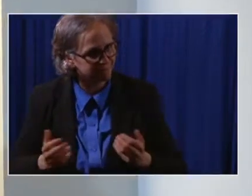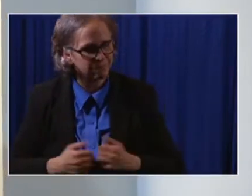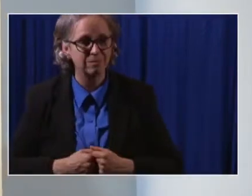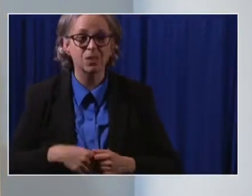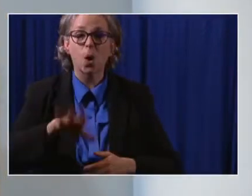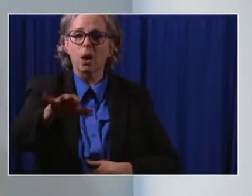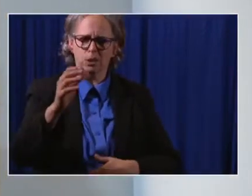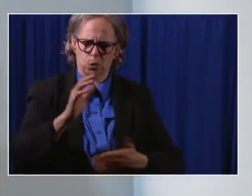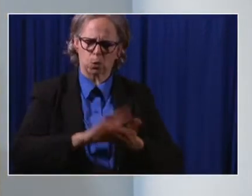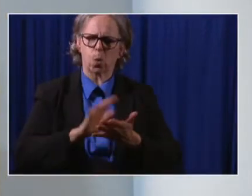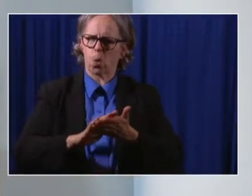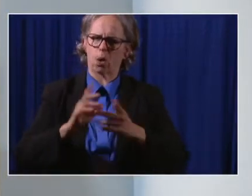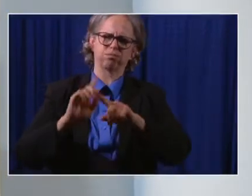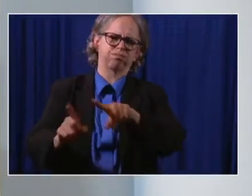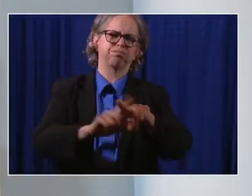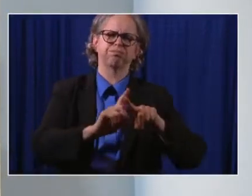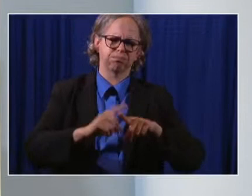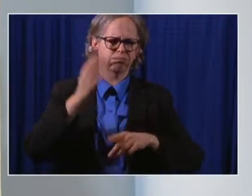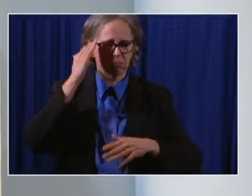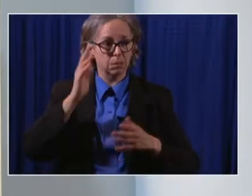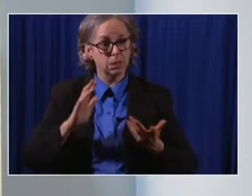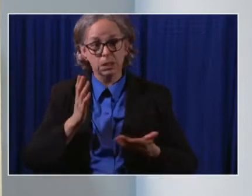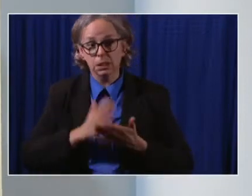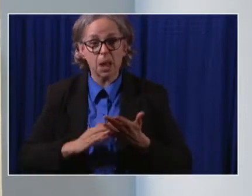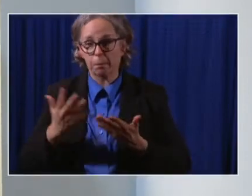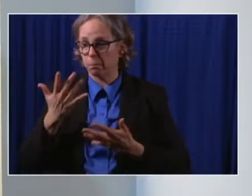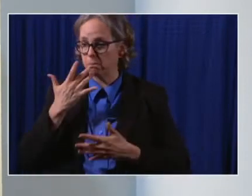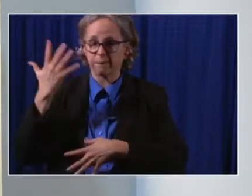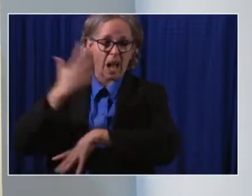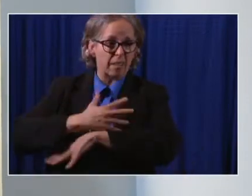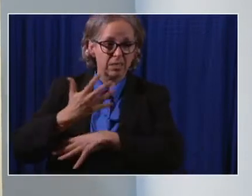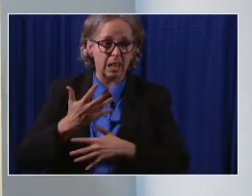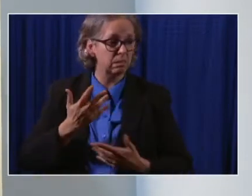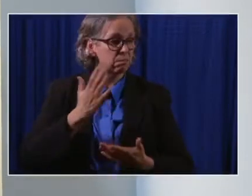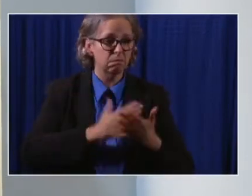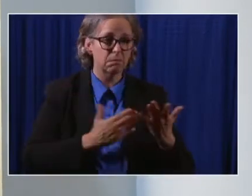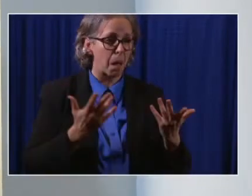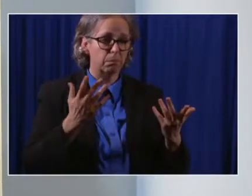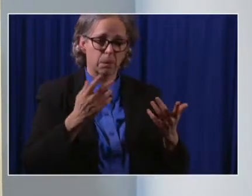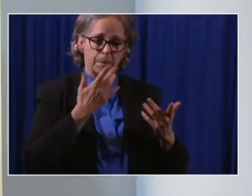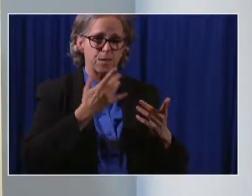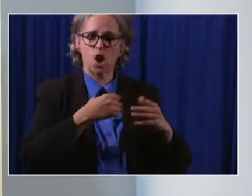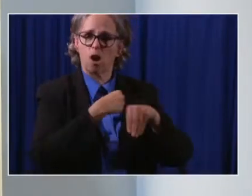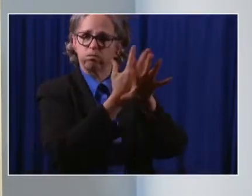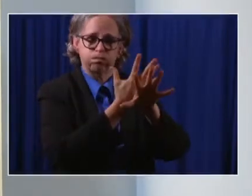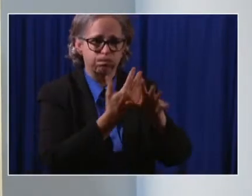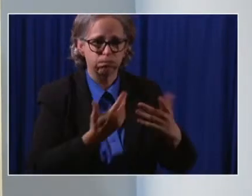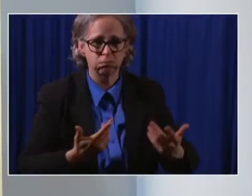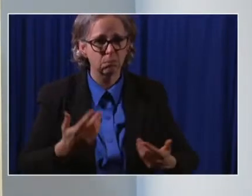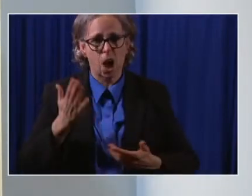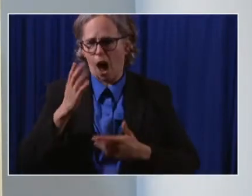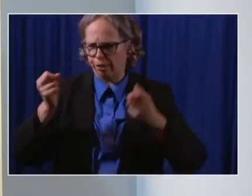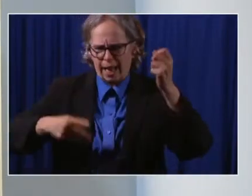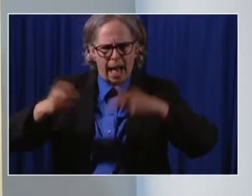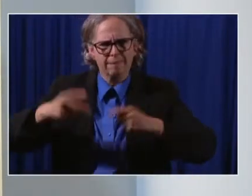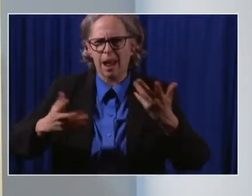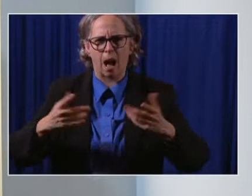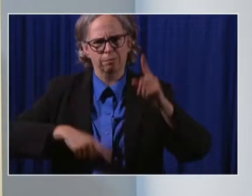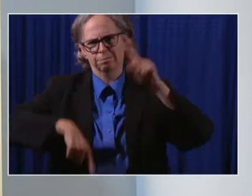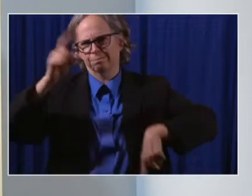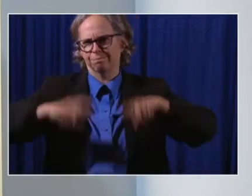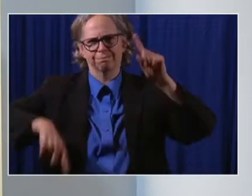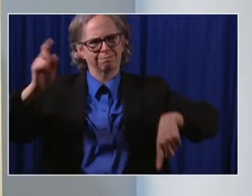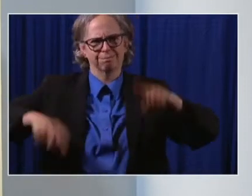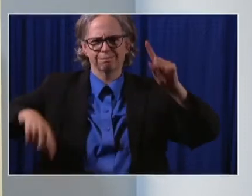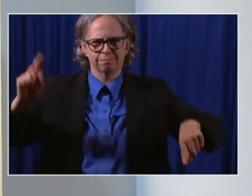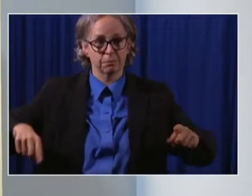week, some are going to be doing a hybrid model, some are going to be doing distance learning. And none of us know what to expect from any of those situations because we've never been